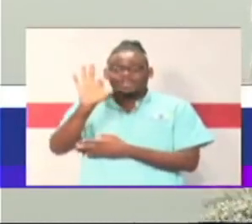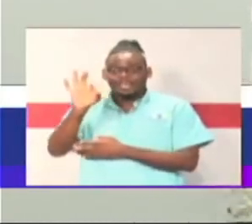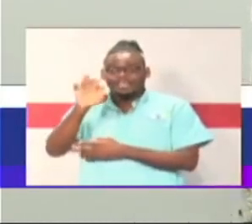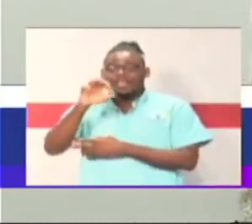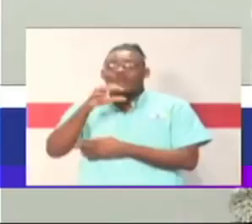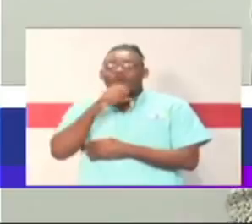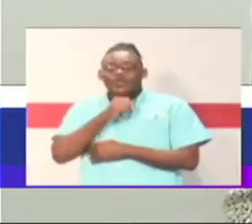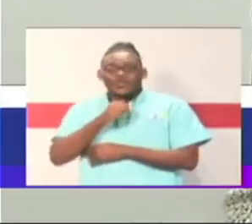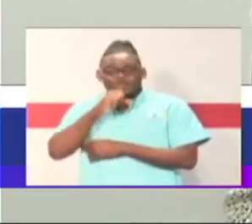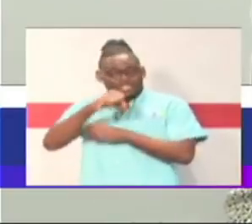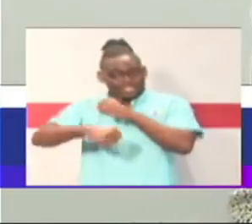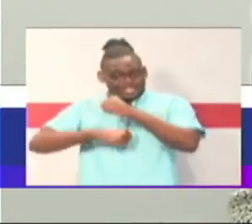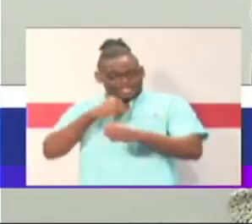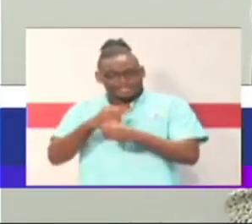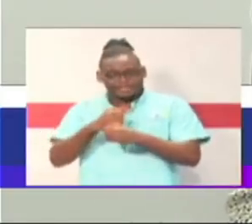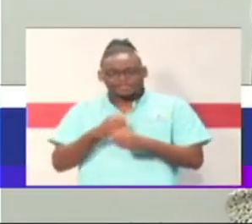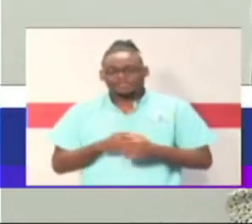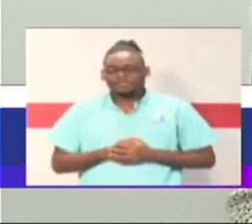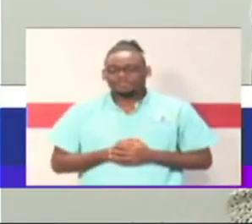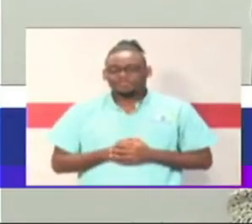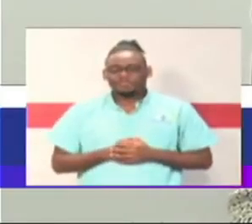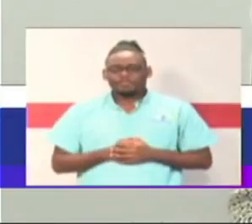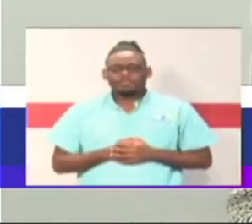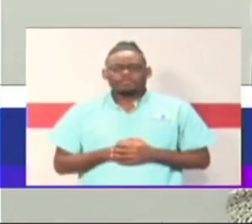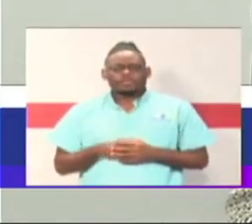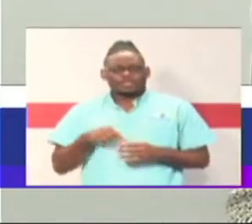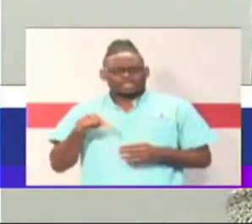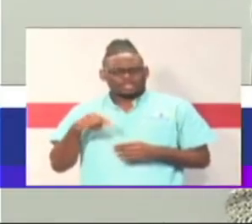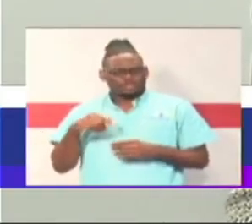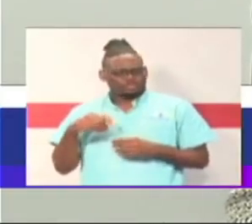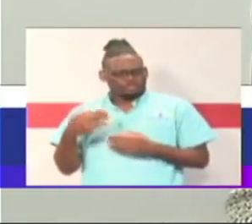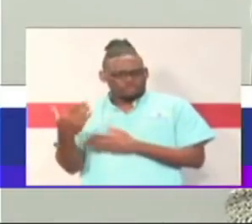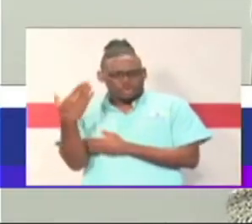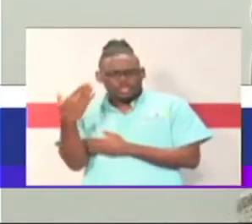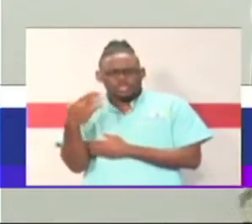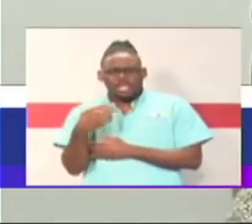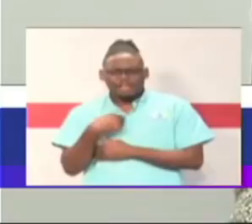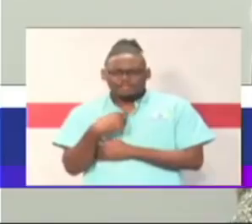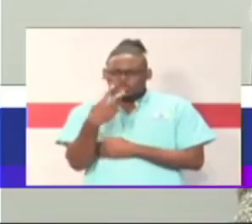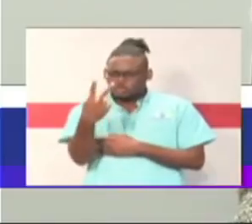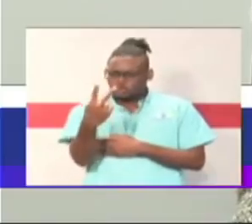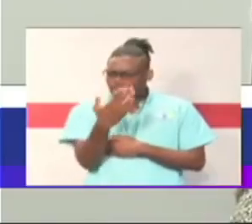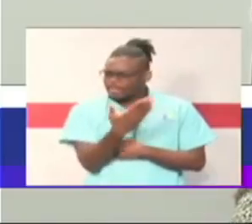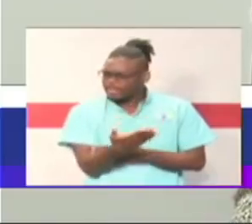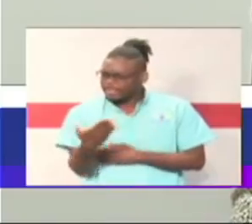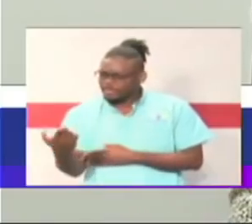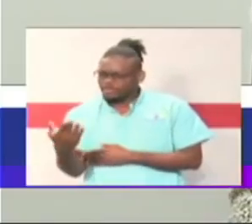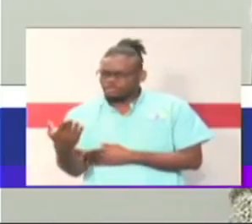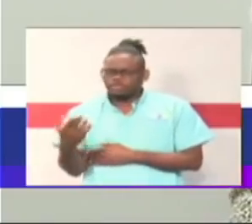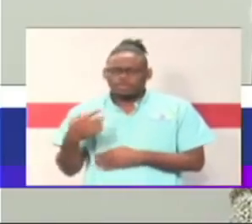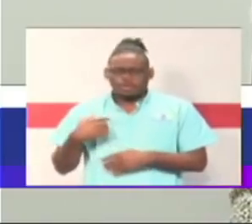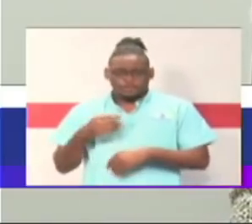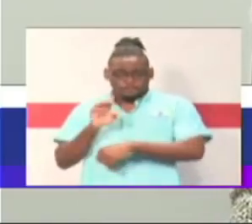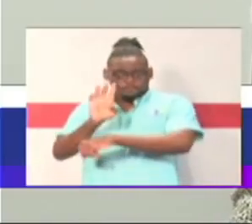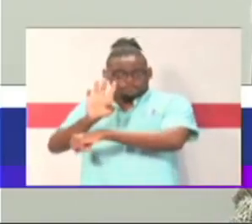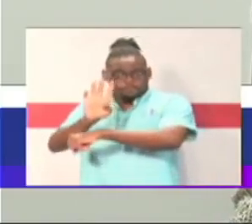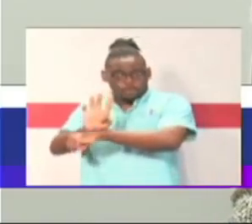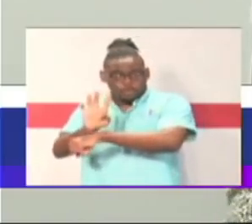This morning, I'd like to provide two updates. I'll start with the media release update as of 4 p.m. on the 31st of